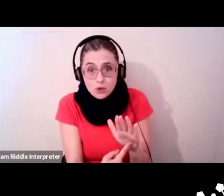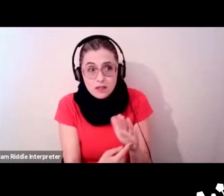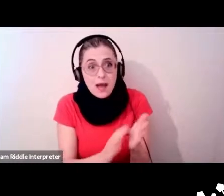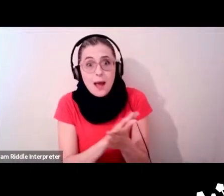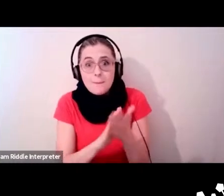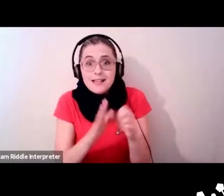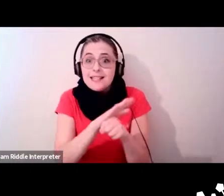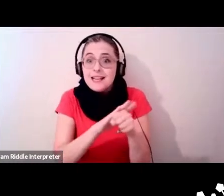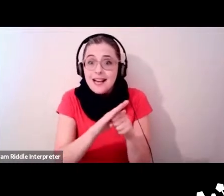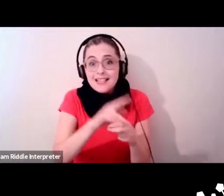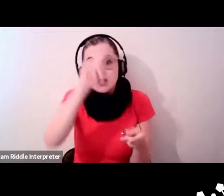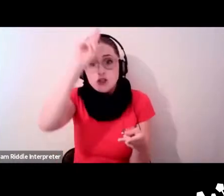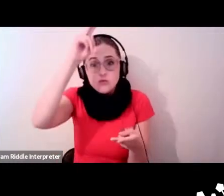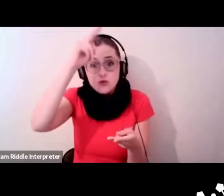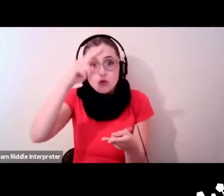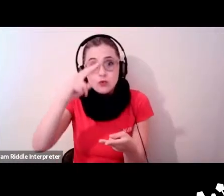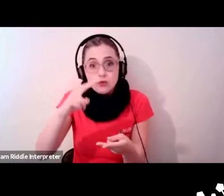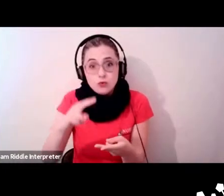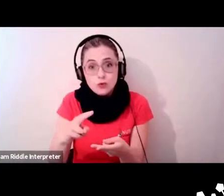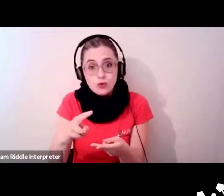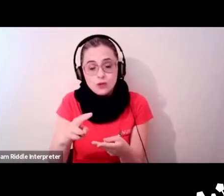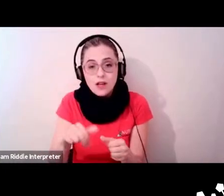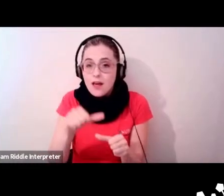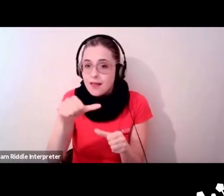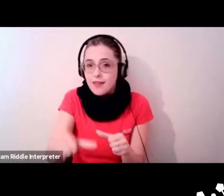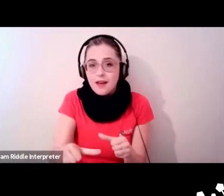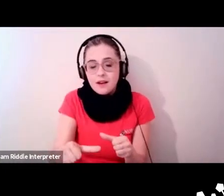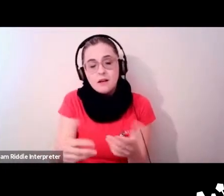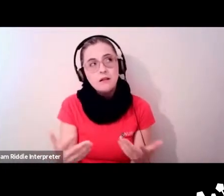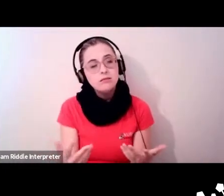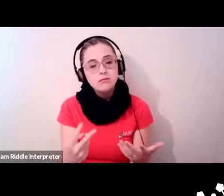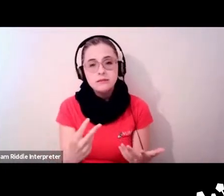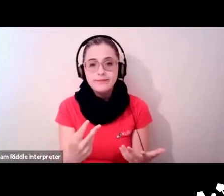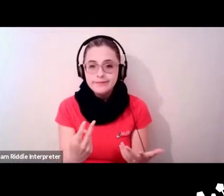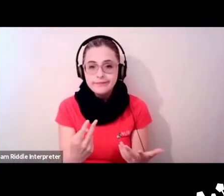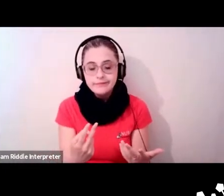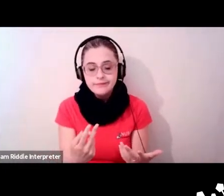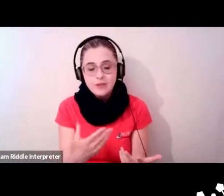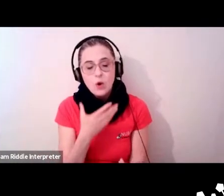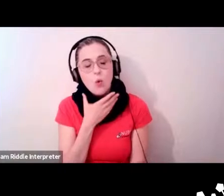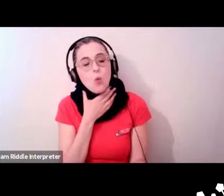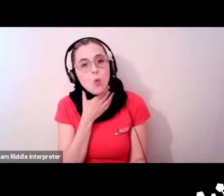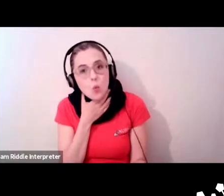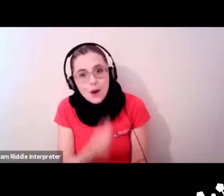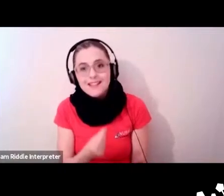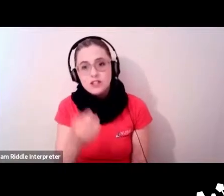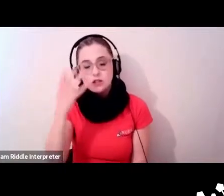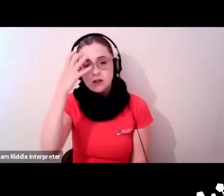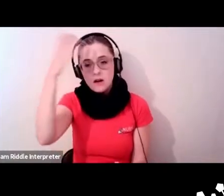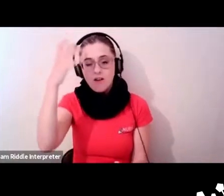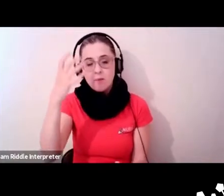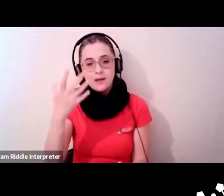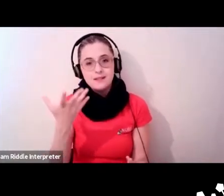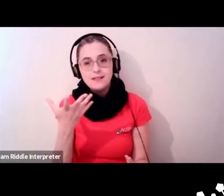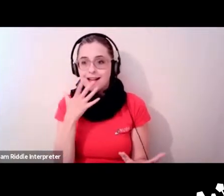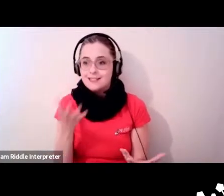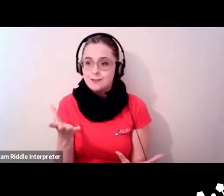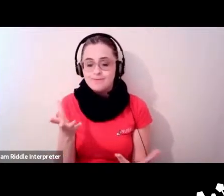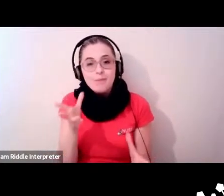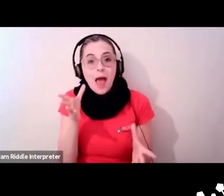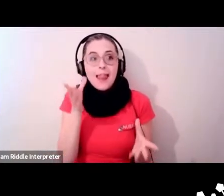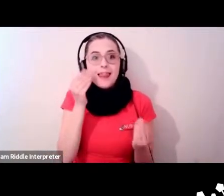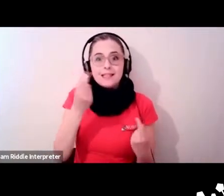further. Then, goodness, if only the government had listened to what we'd said from the National